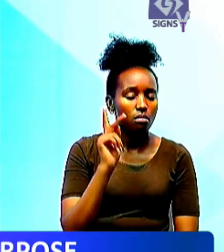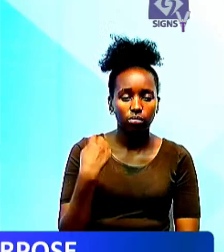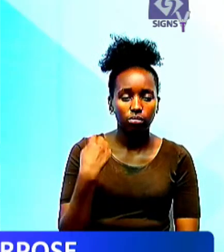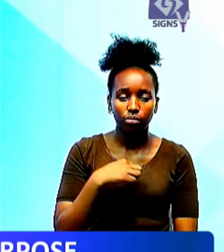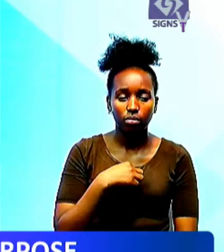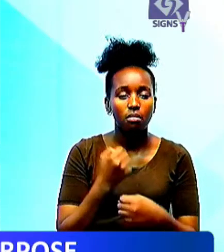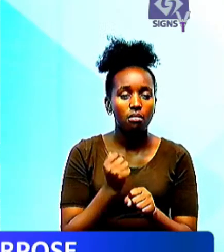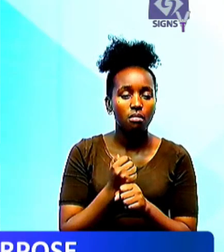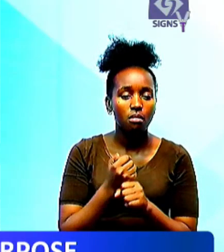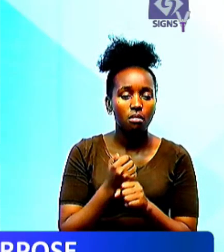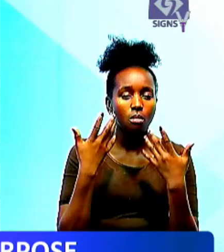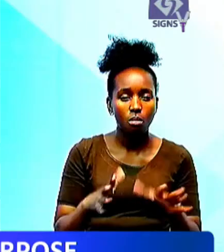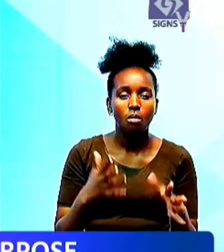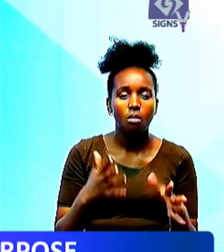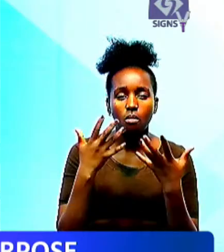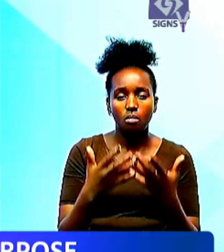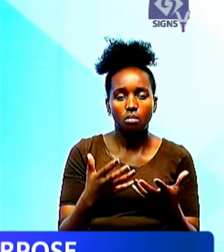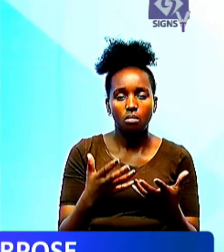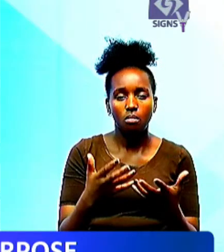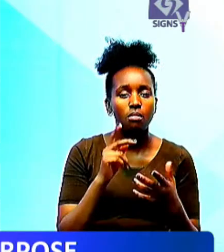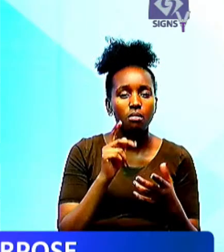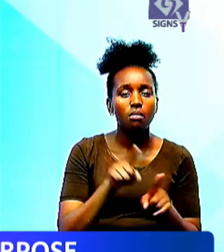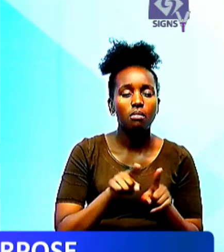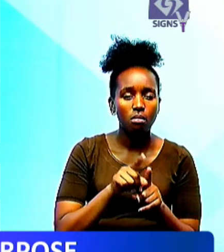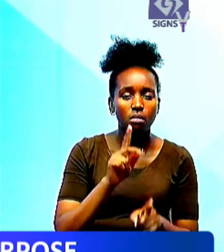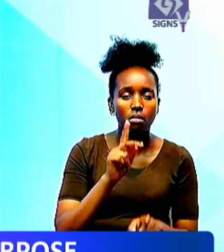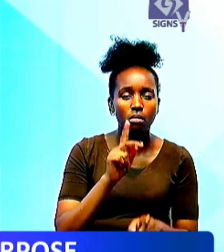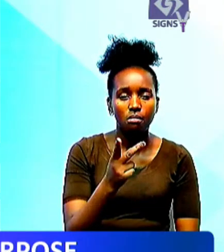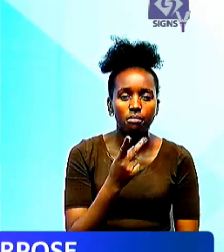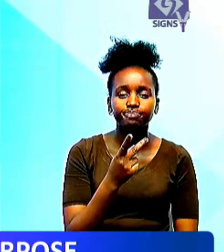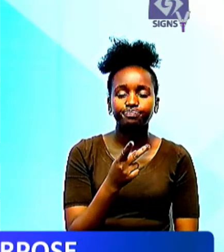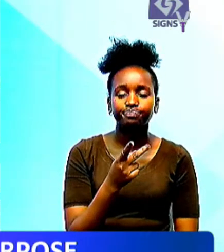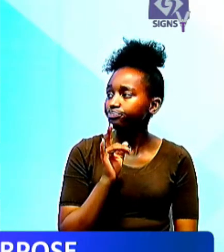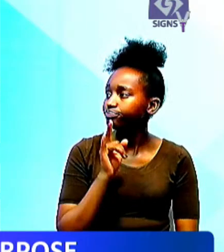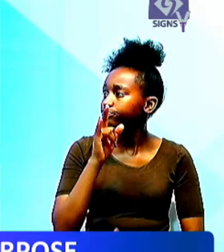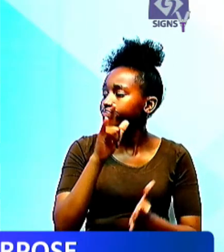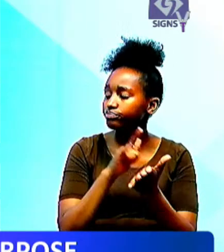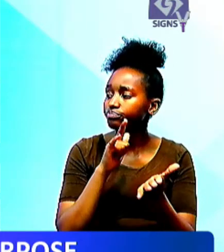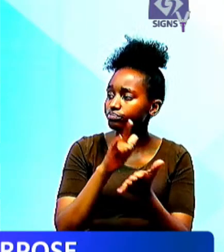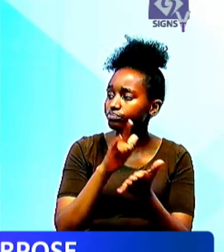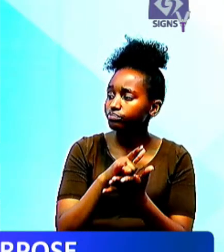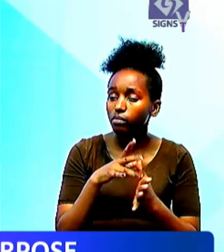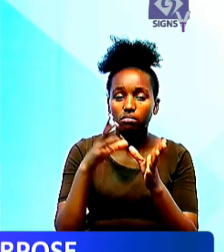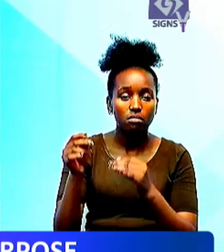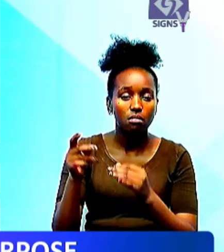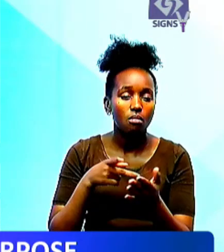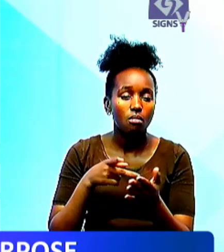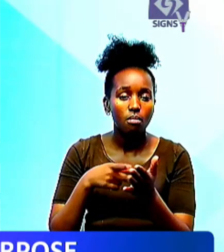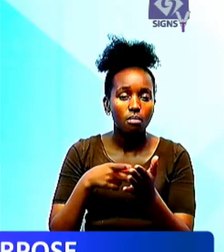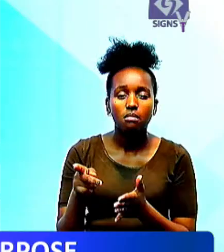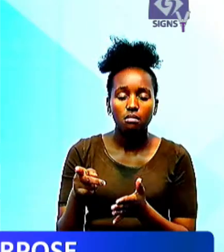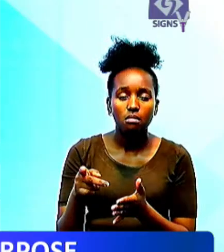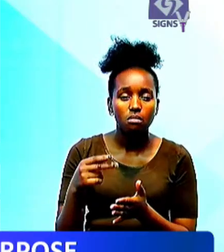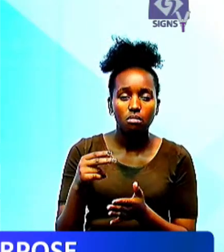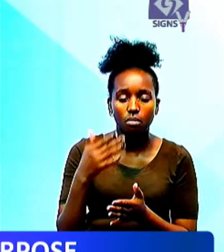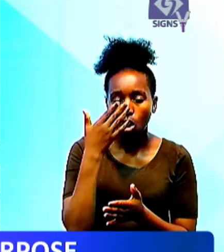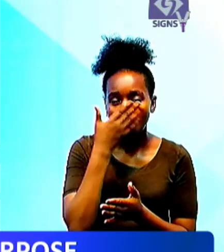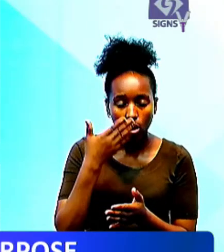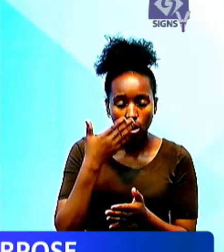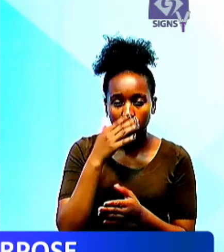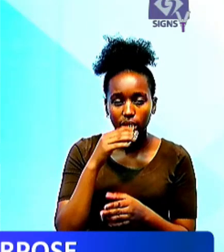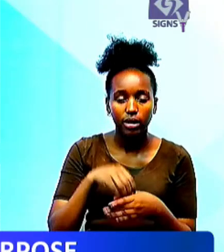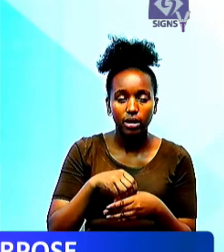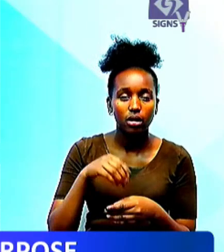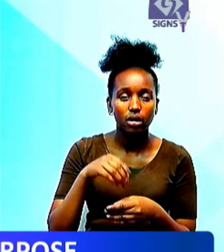Kenya Airways went and made there's called future contract to buy oil. I think was it Kuwait or which country? You put